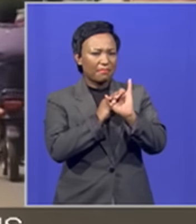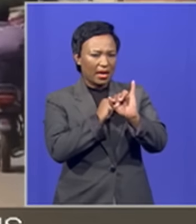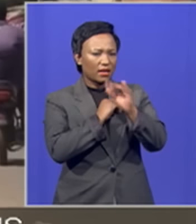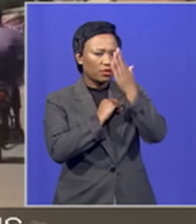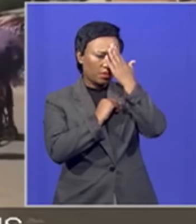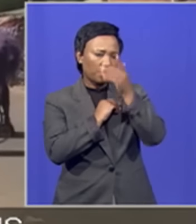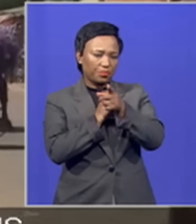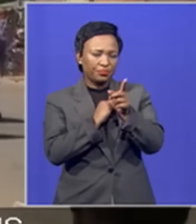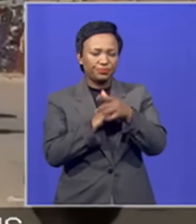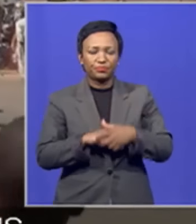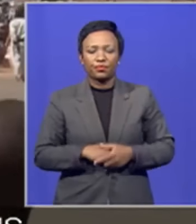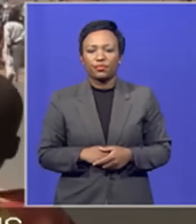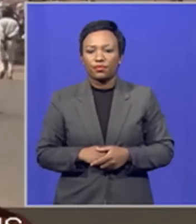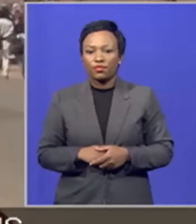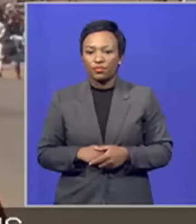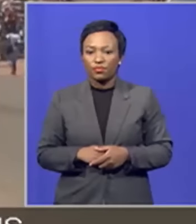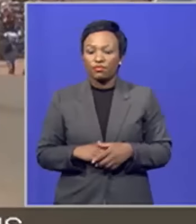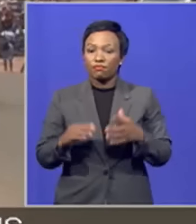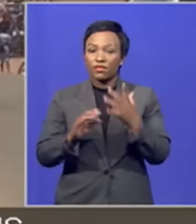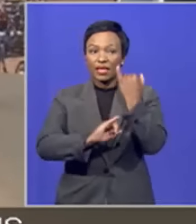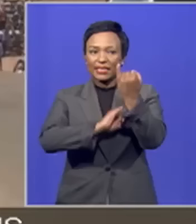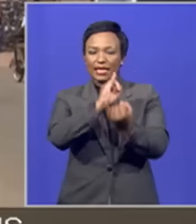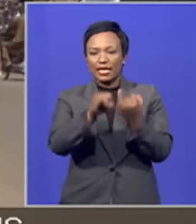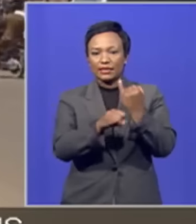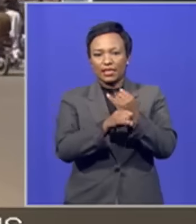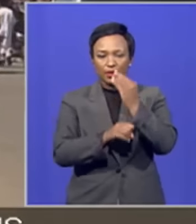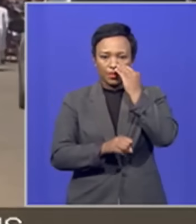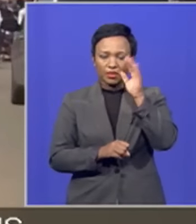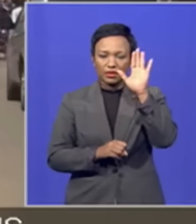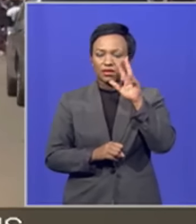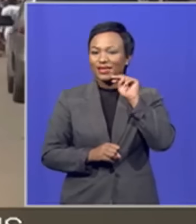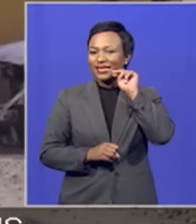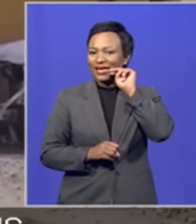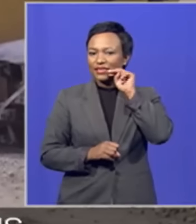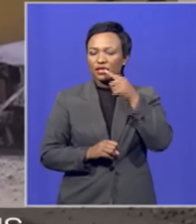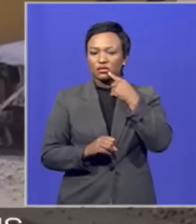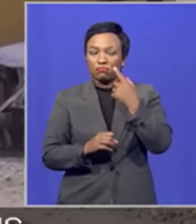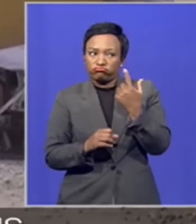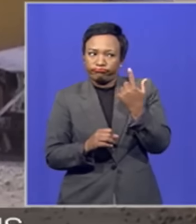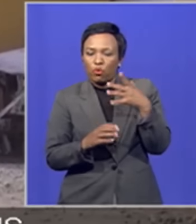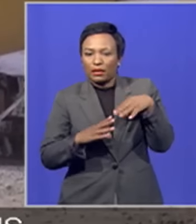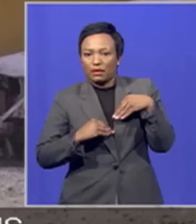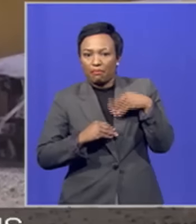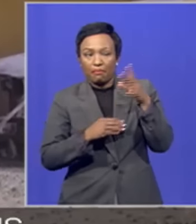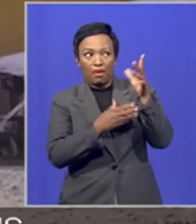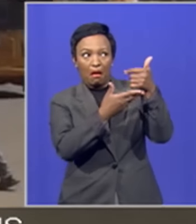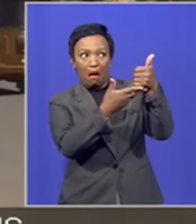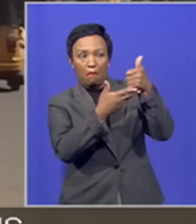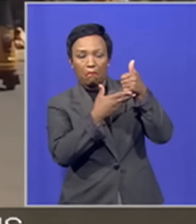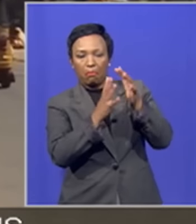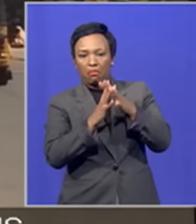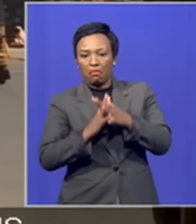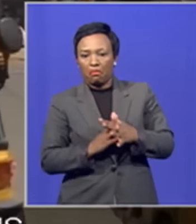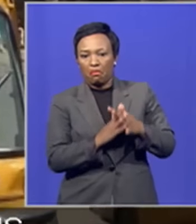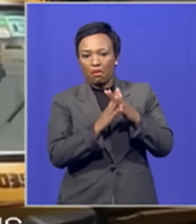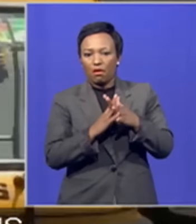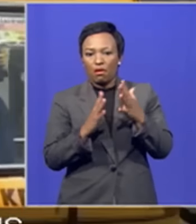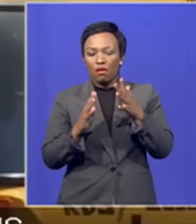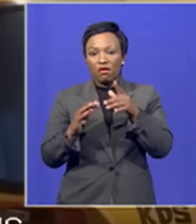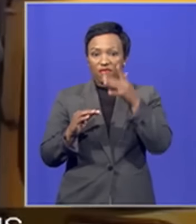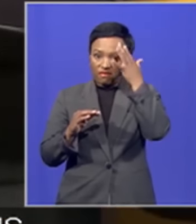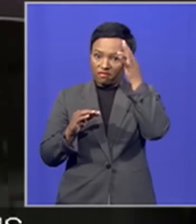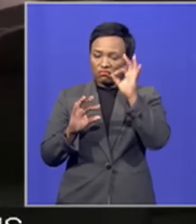that. Mo go tsa boditšhaba, Nigeria ya re tla amogela thuso go tswa kwa Amerika fa fela boipuso jwa naga eo